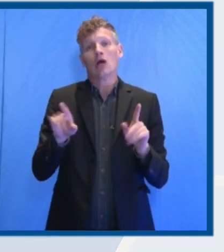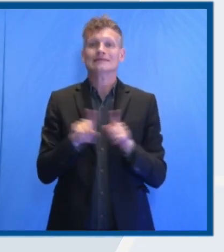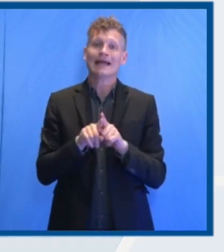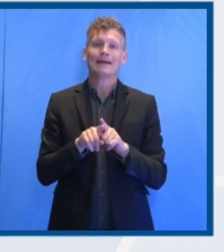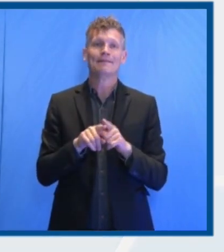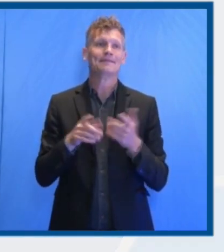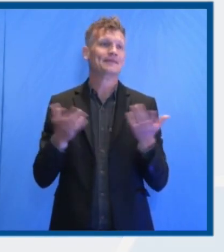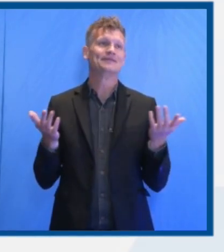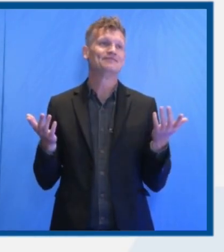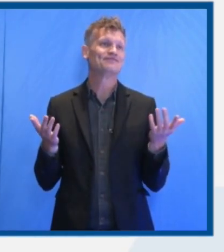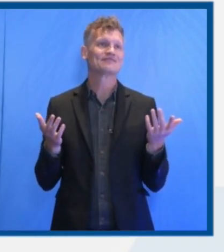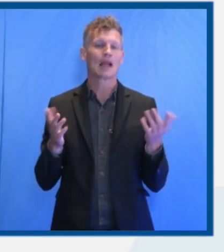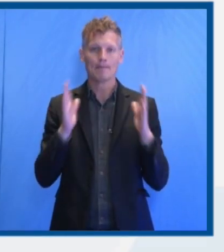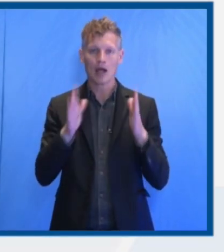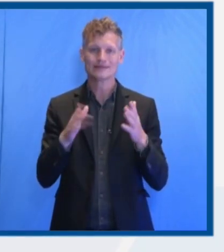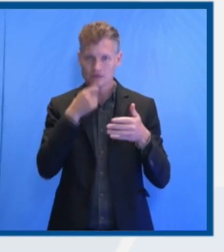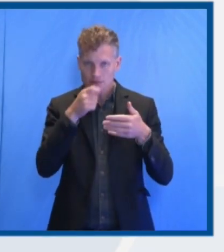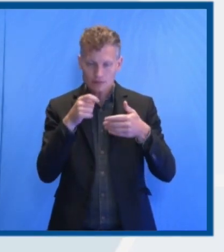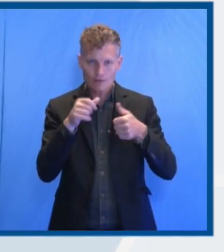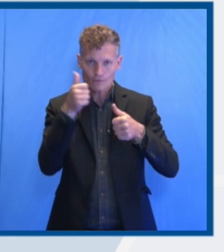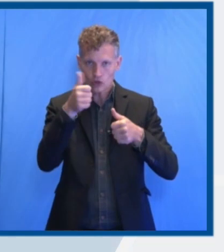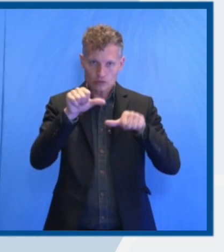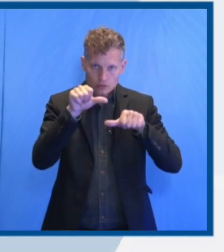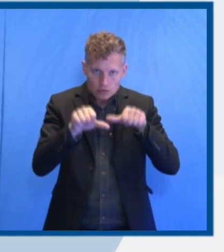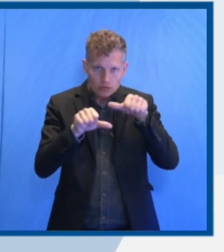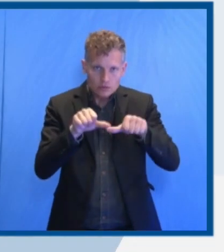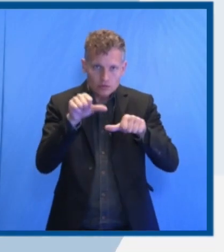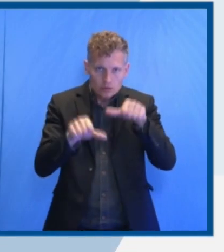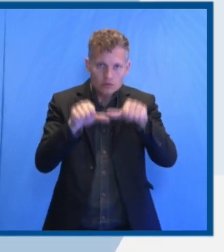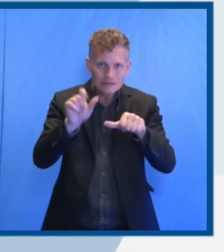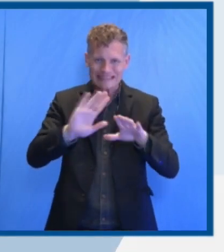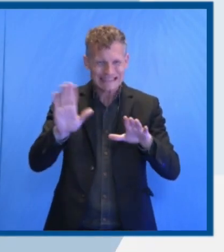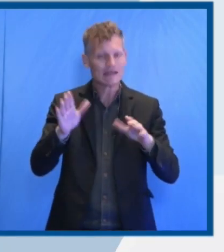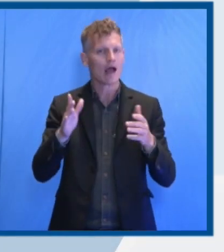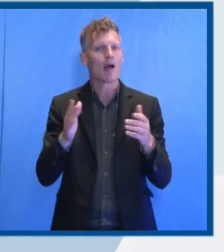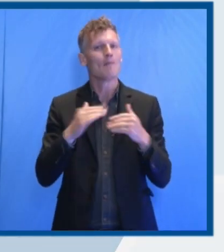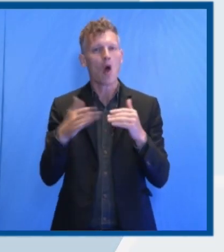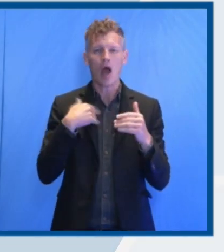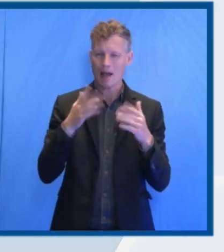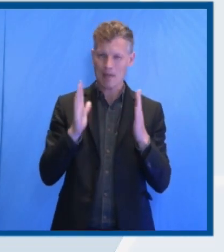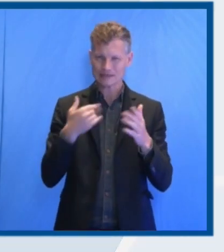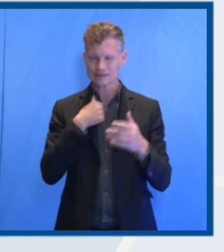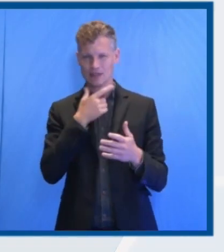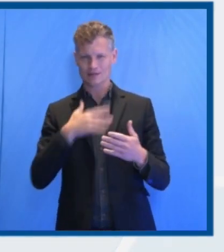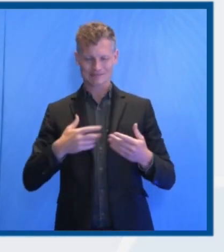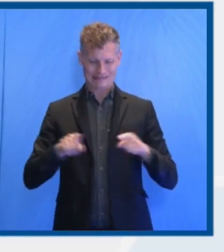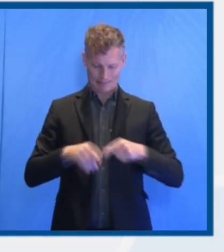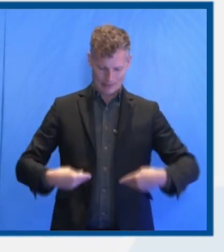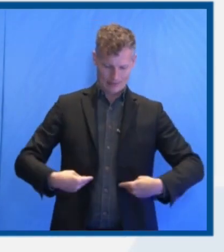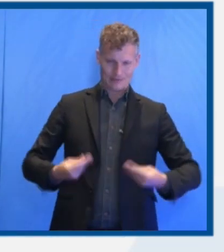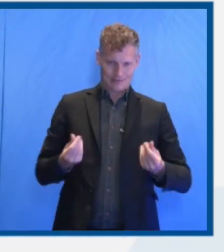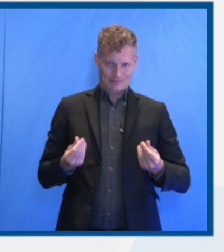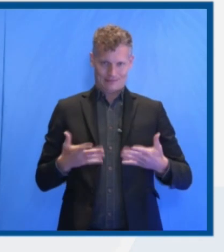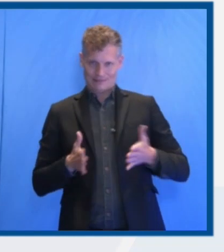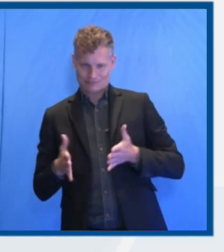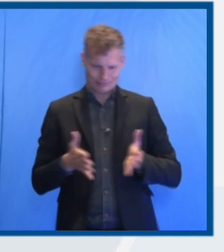really organic. It has to look at the local context. It has to look at the involvement of local people. It has to look